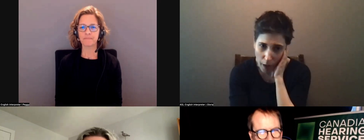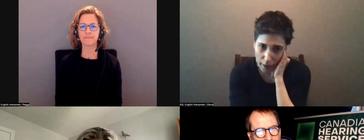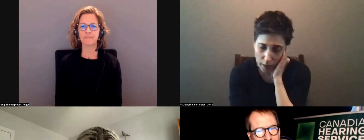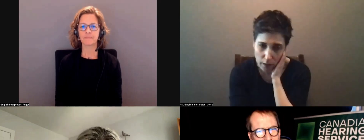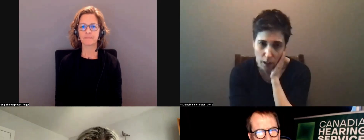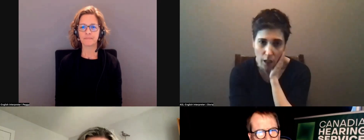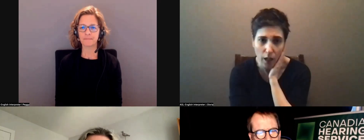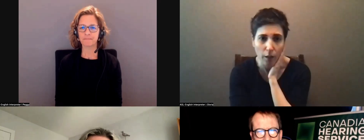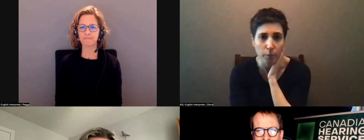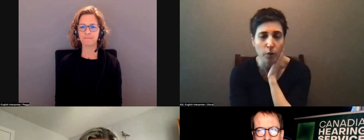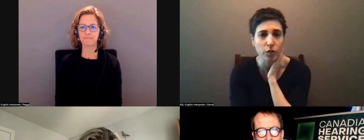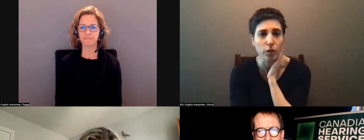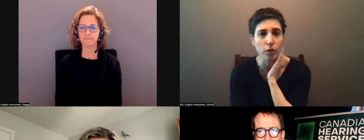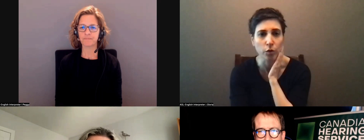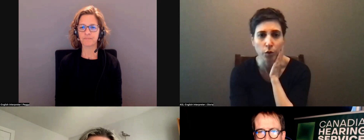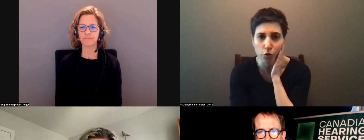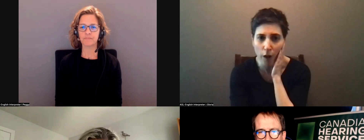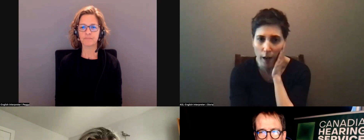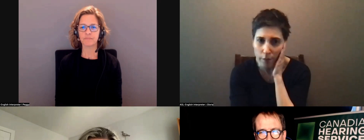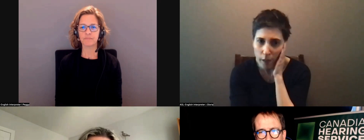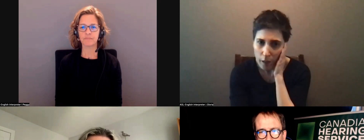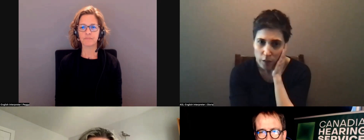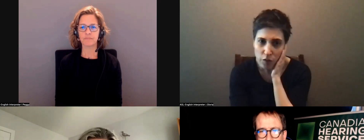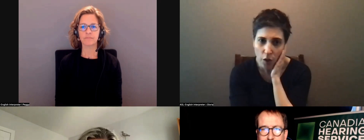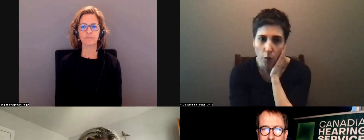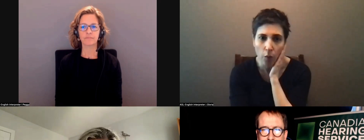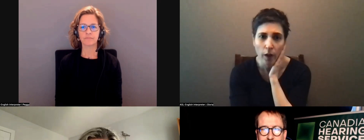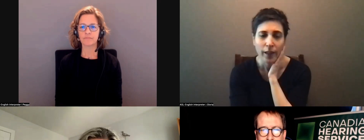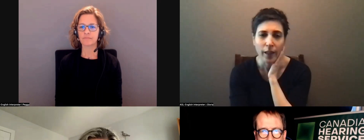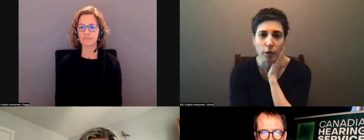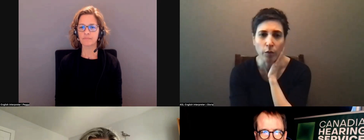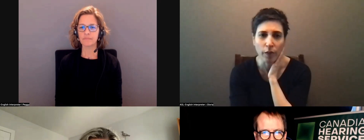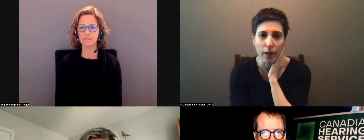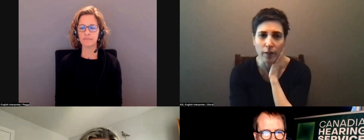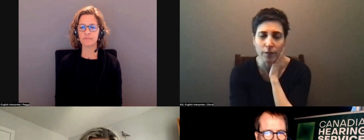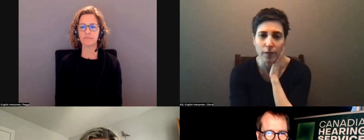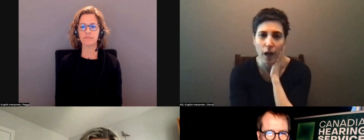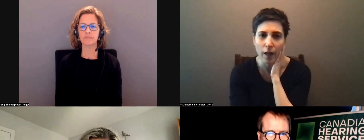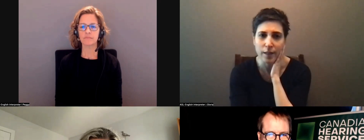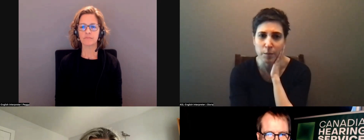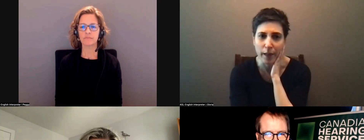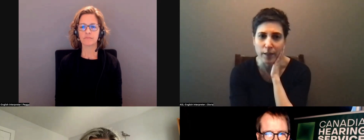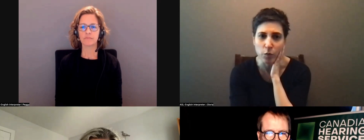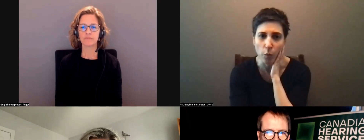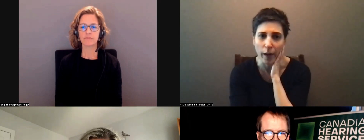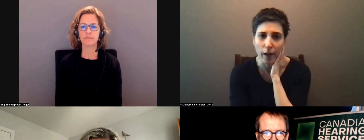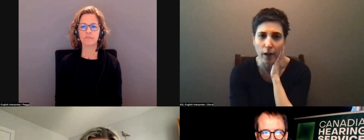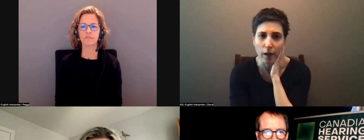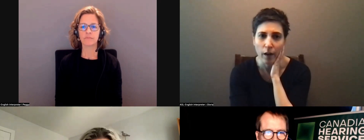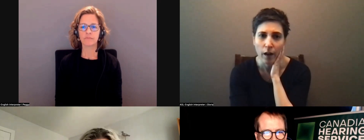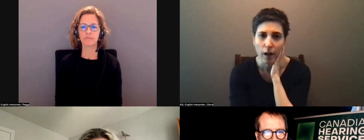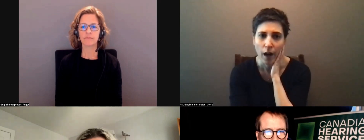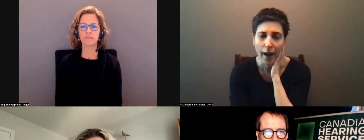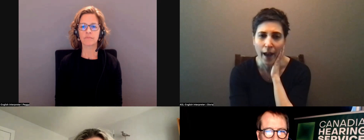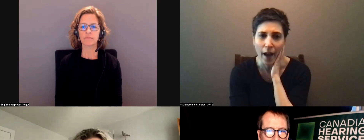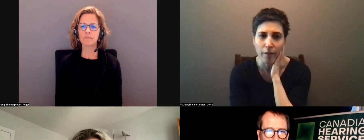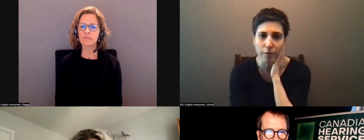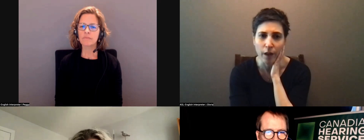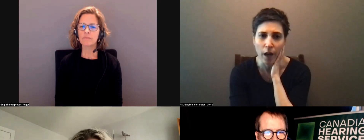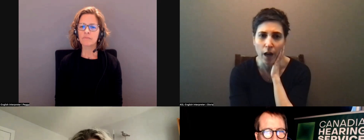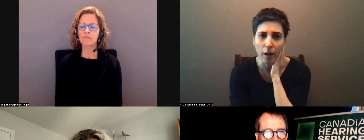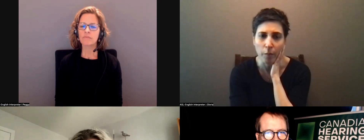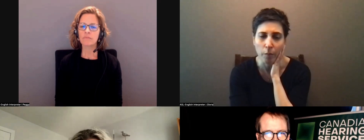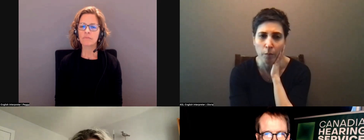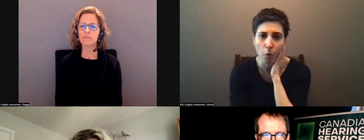in my personal Google Drive. So can you think of a space where I